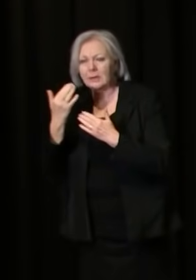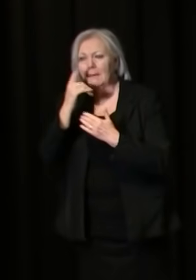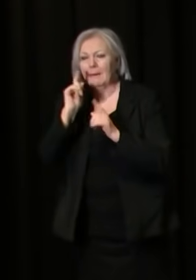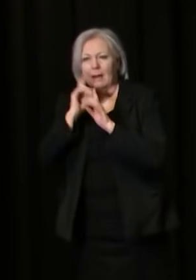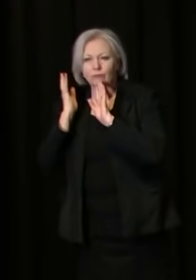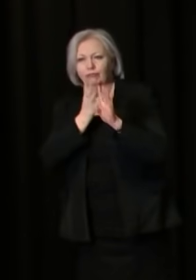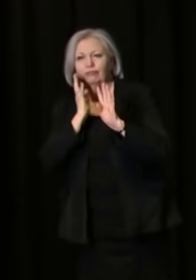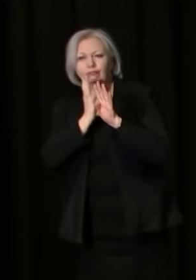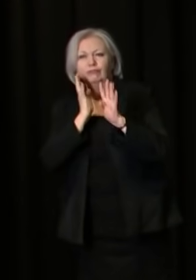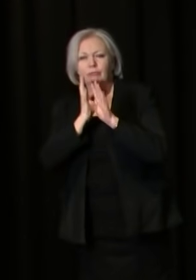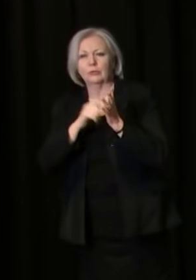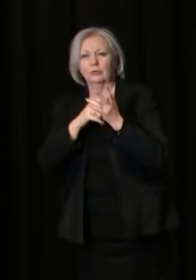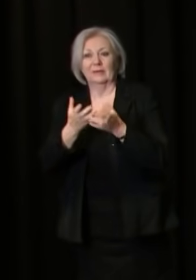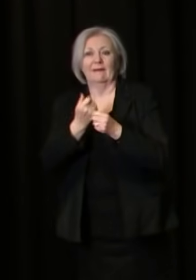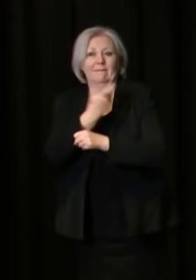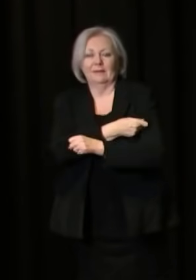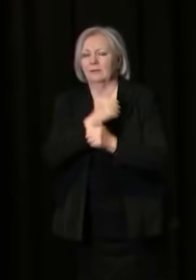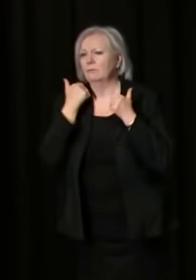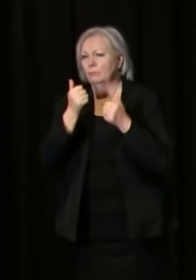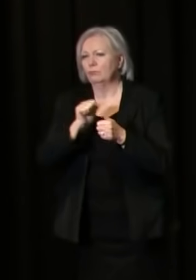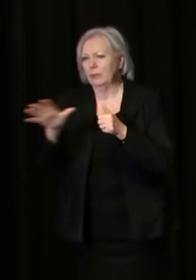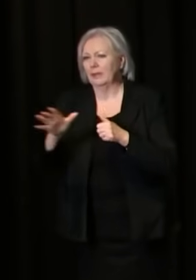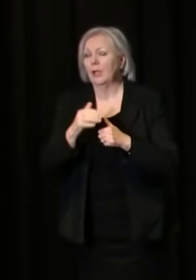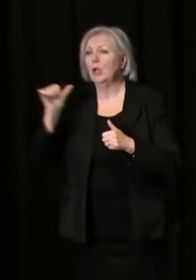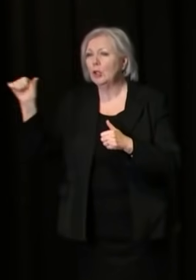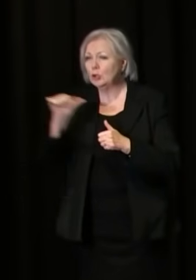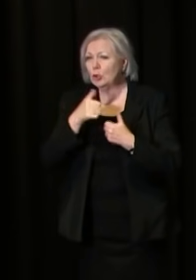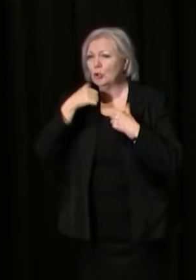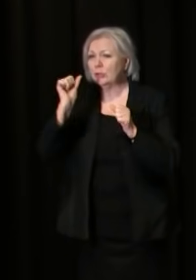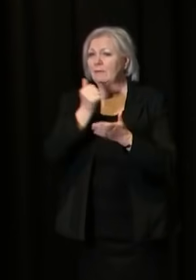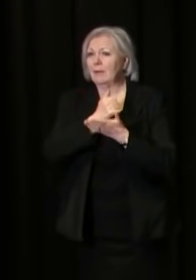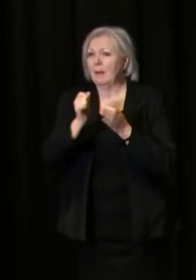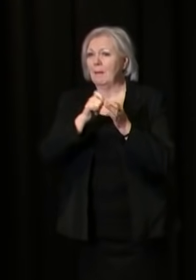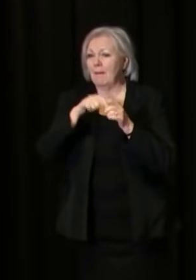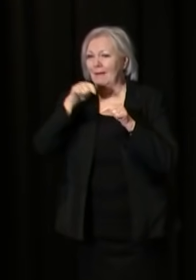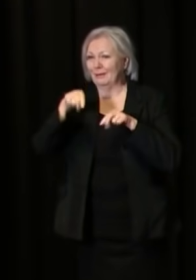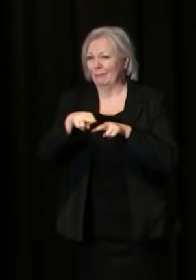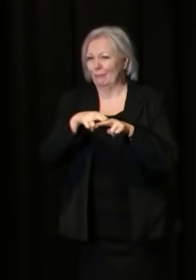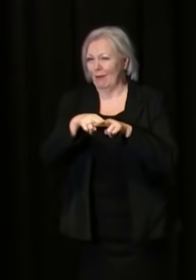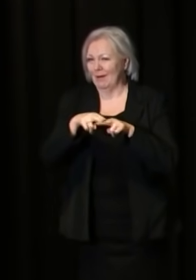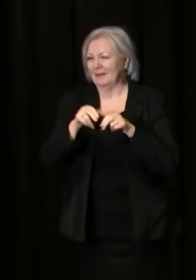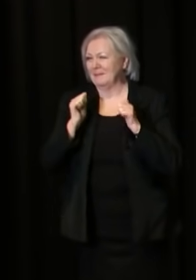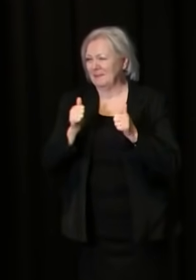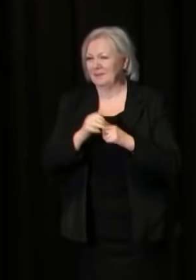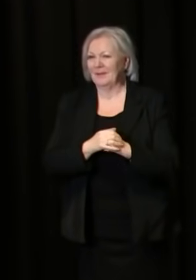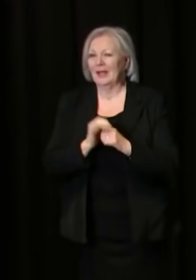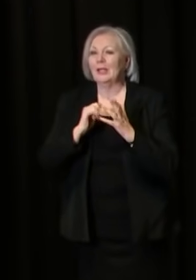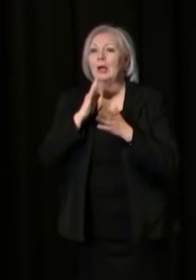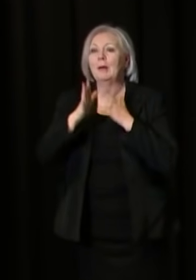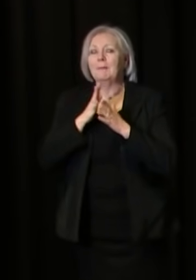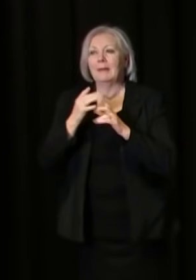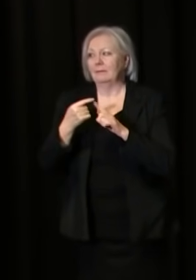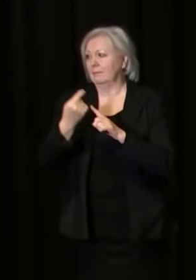forward at in increasing record numbers, that we should achieve that on Friday. On average, over the past